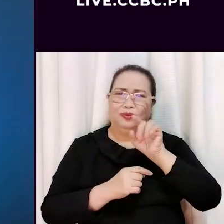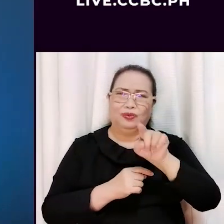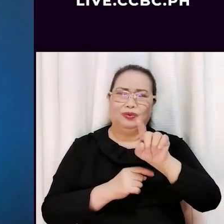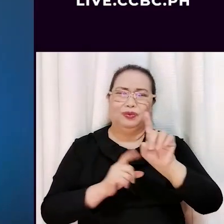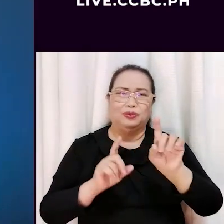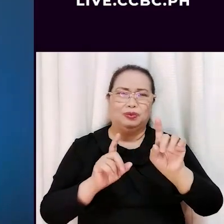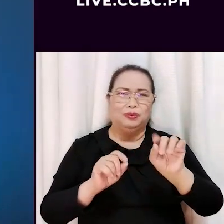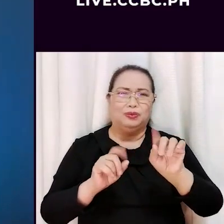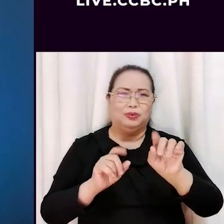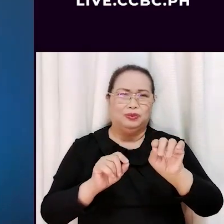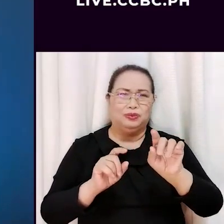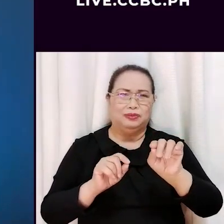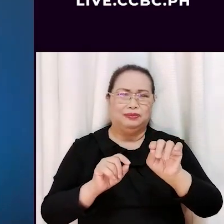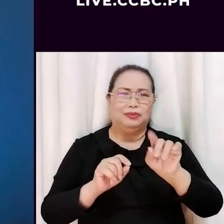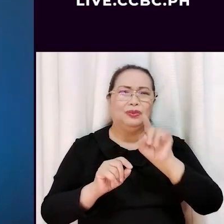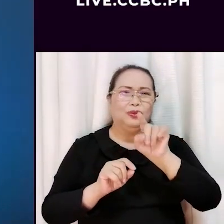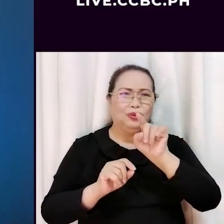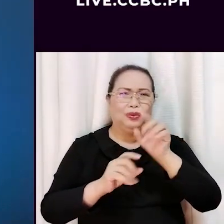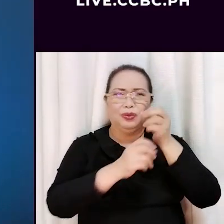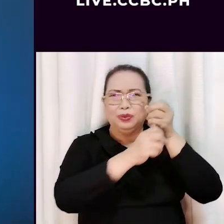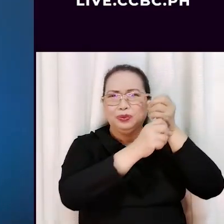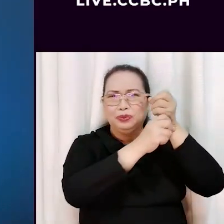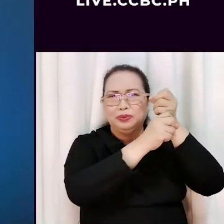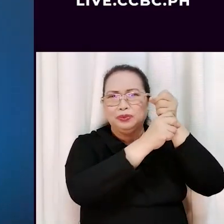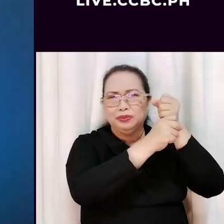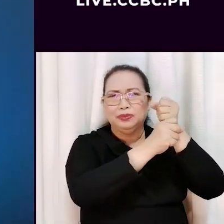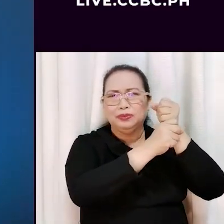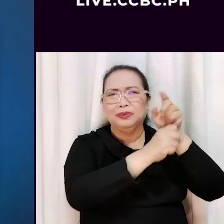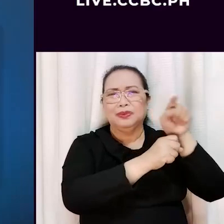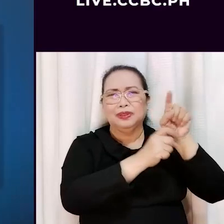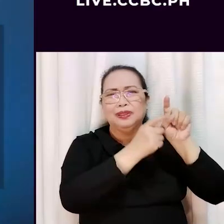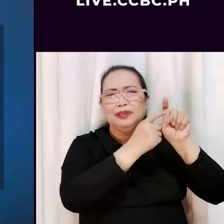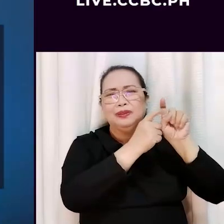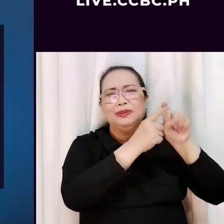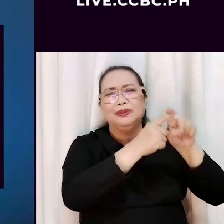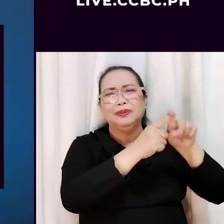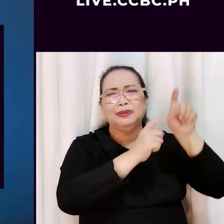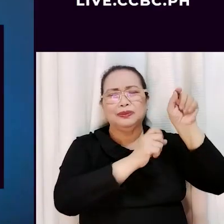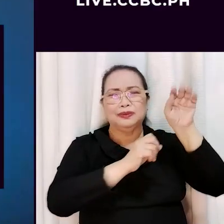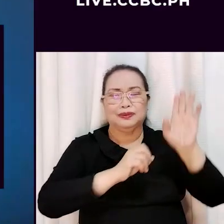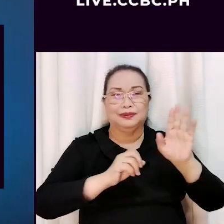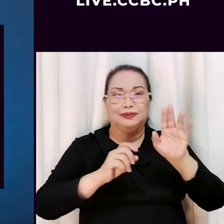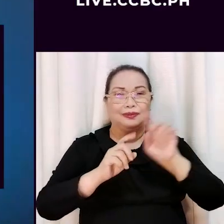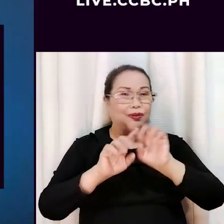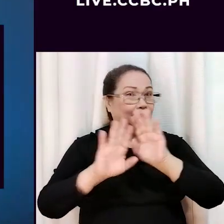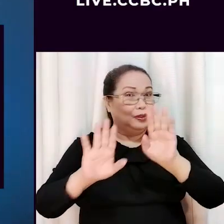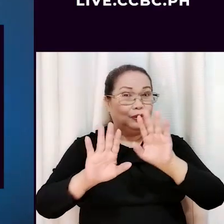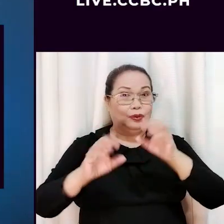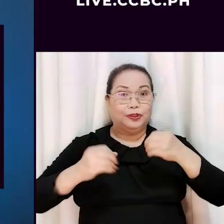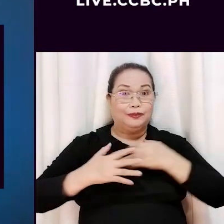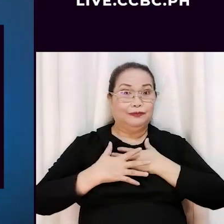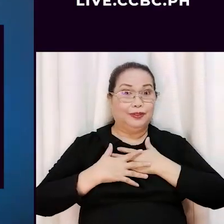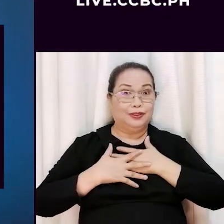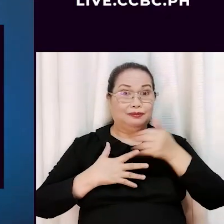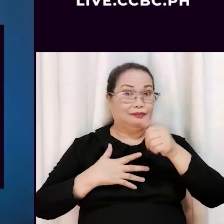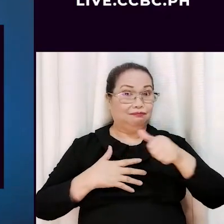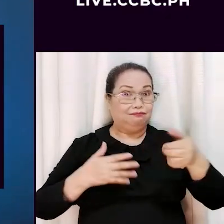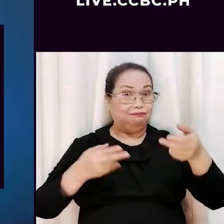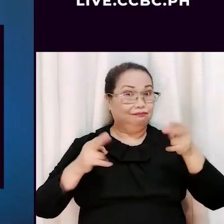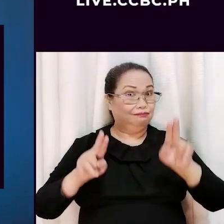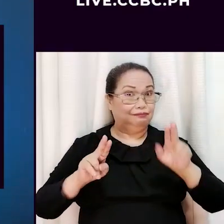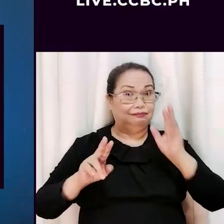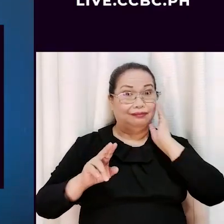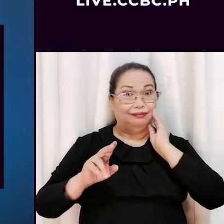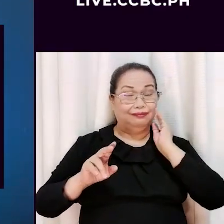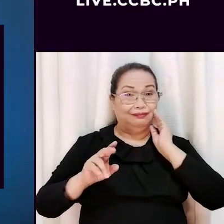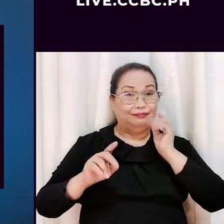you're really hanging on in there, then this is what he says in verse 10. Do not fear any of those things which you're about